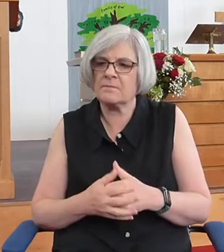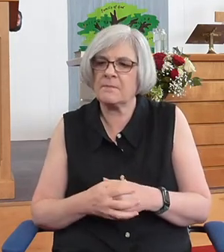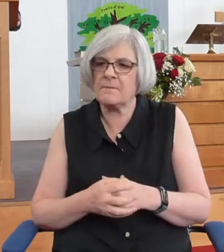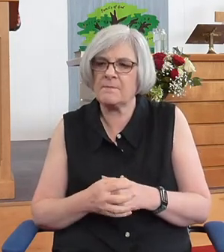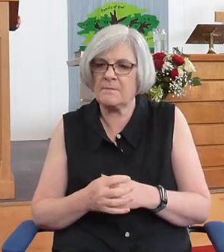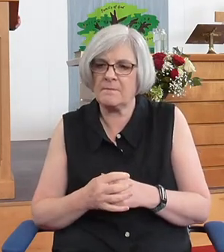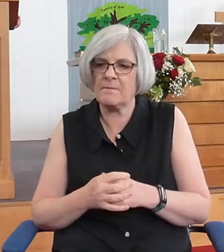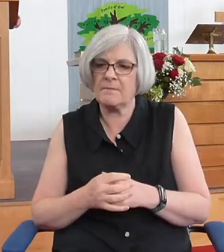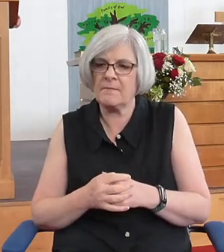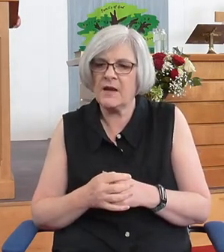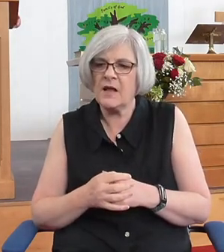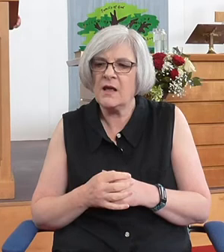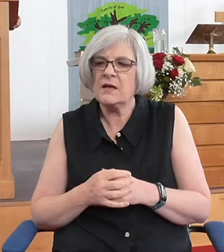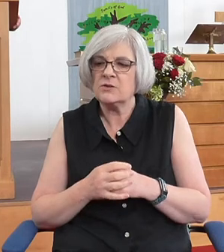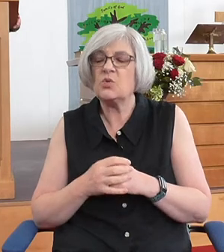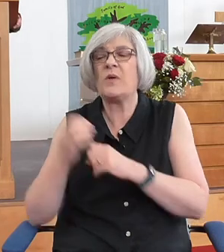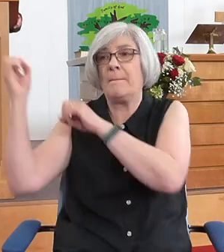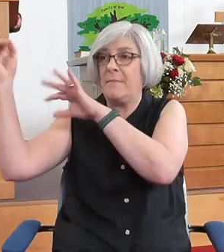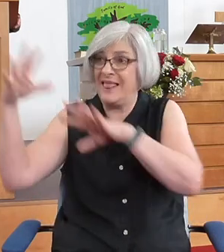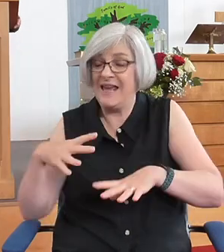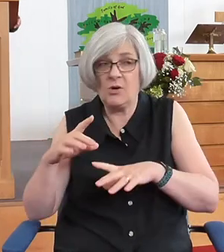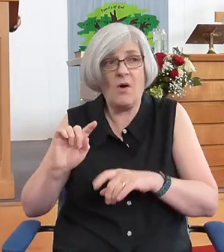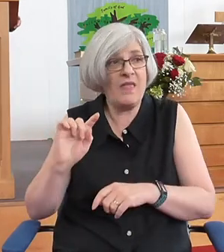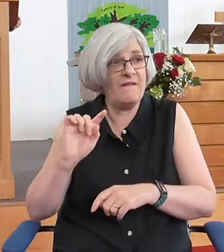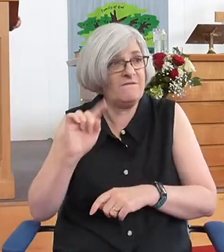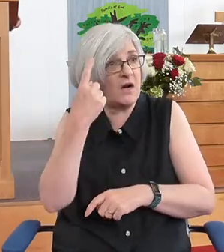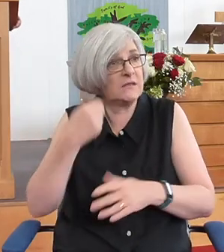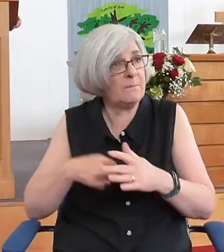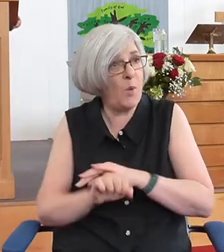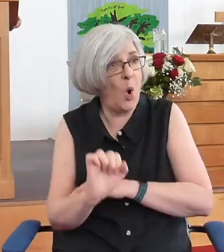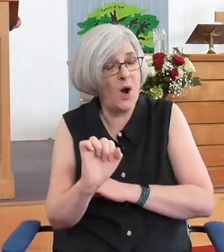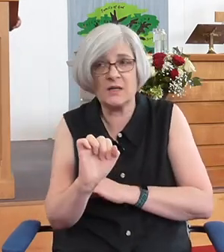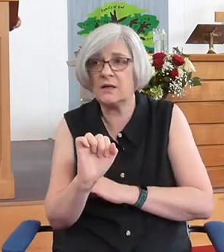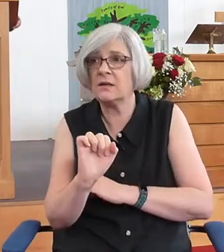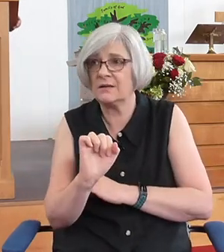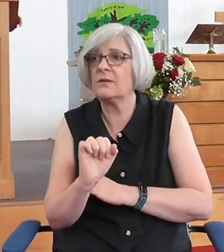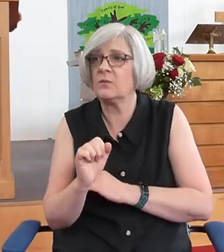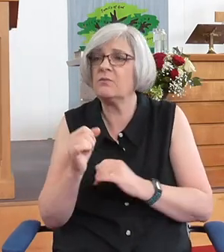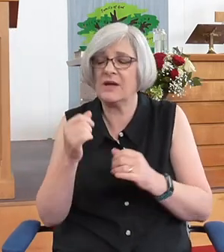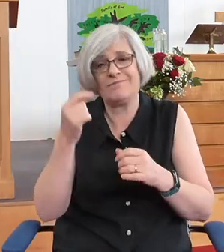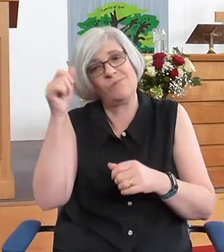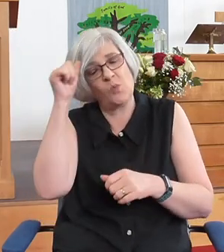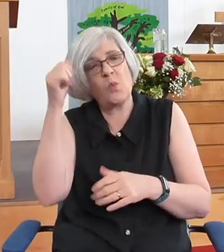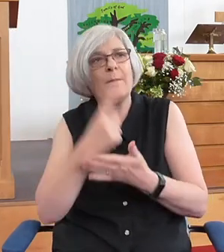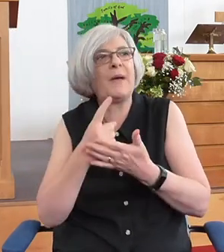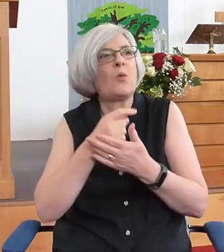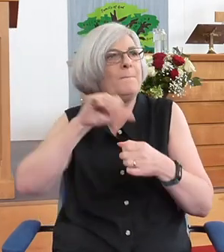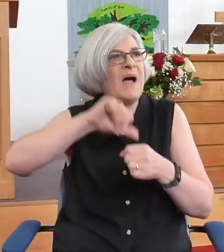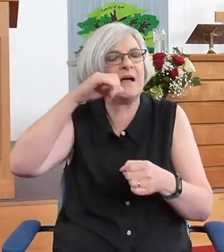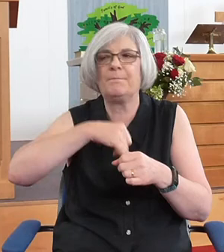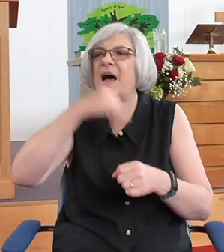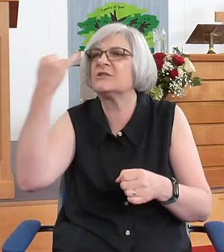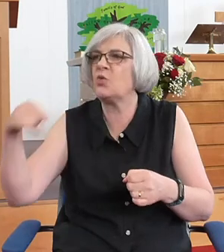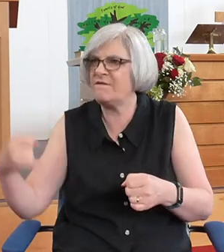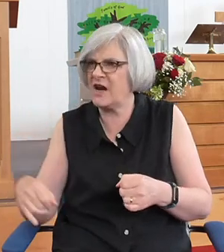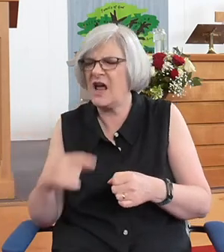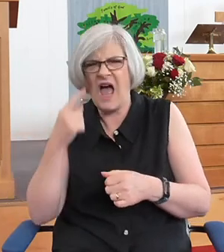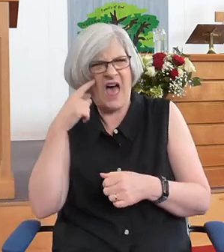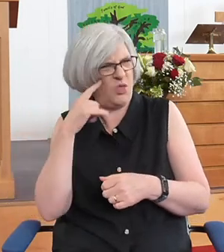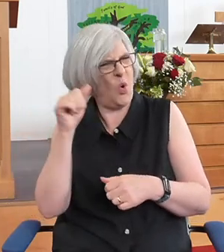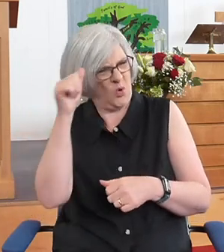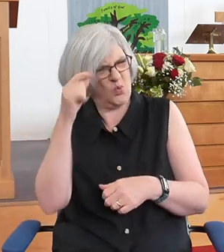And it's as part of the story of the plague on the firstborn that we hear of the Passover. I thought I knew all about the